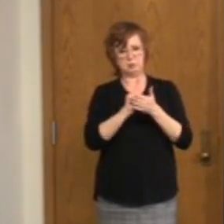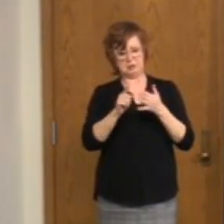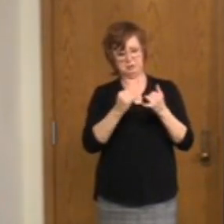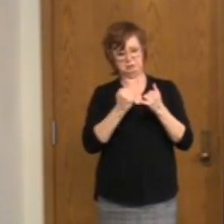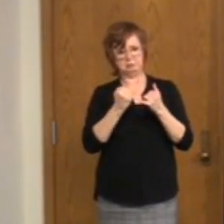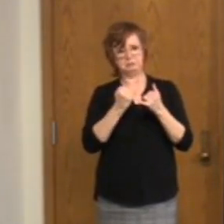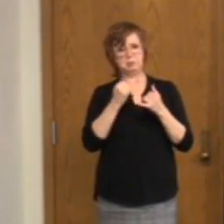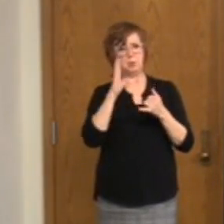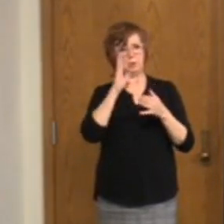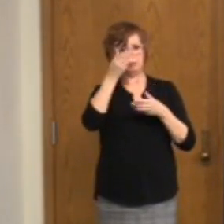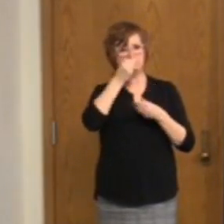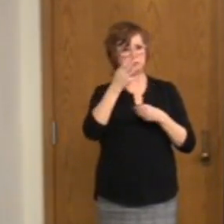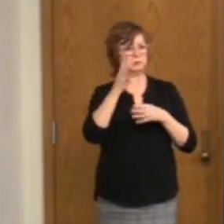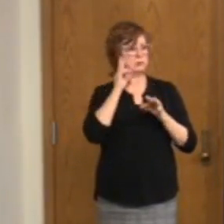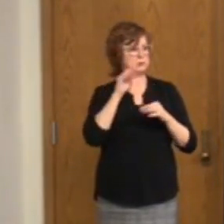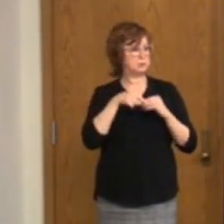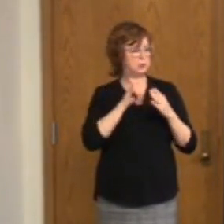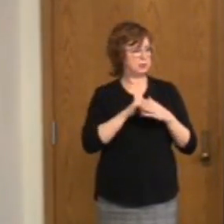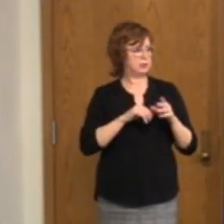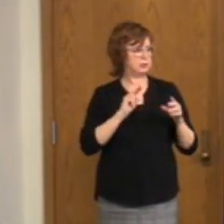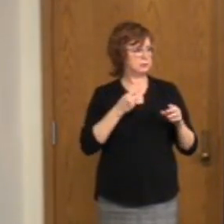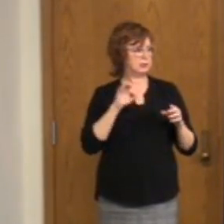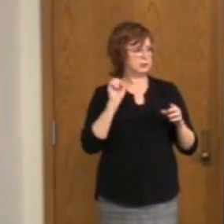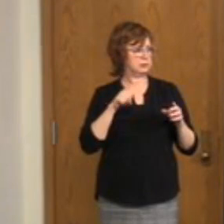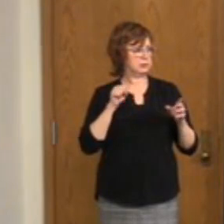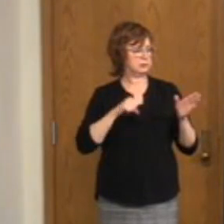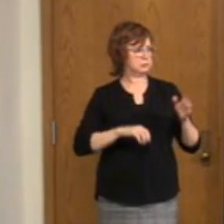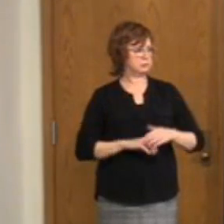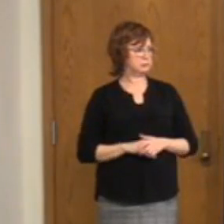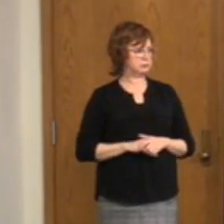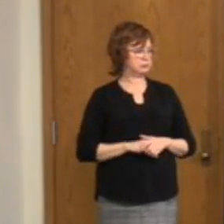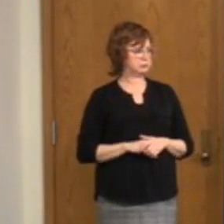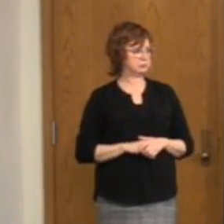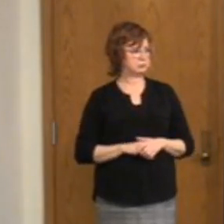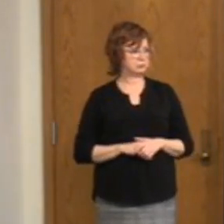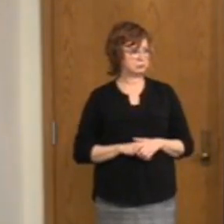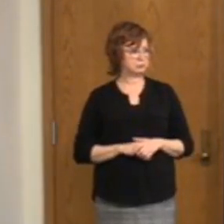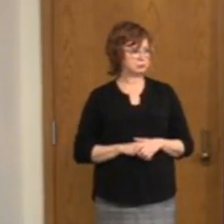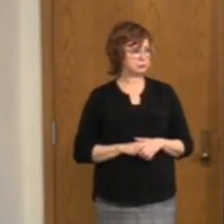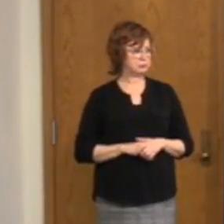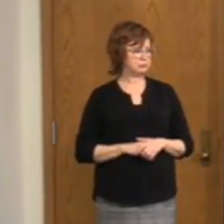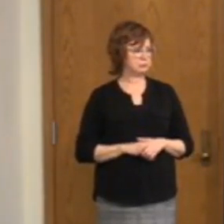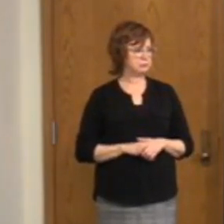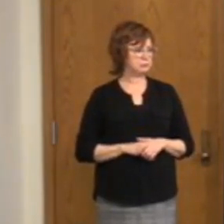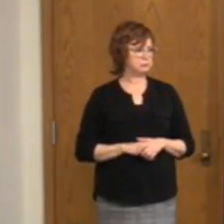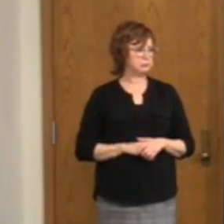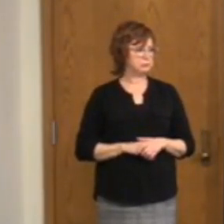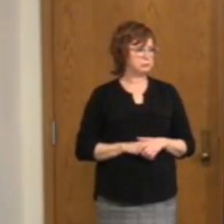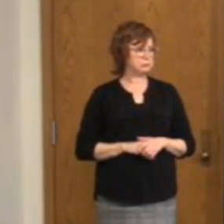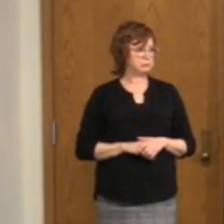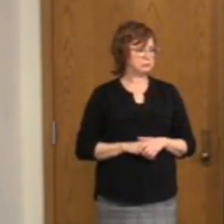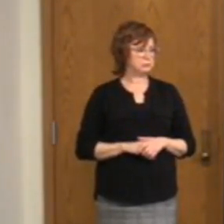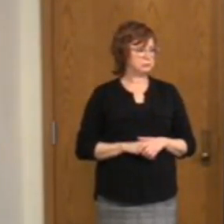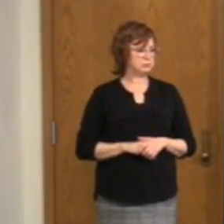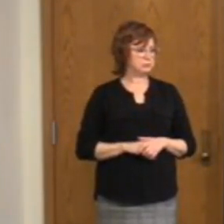Follow-up? Yeah, so Premier Moe, you mentioned restrictions potentially being loosened relatively soon too.